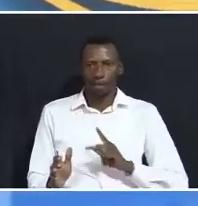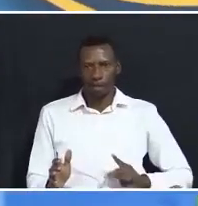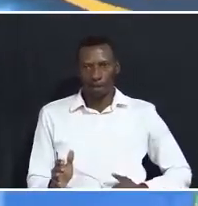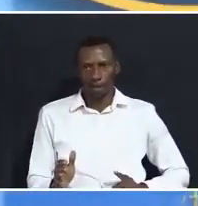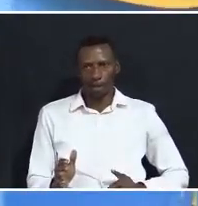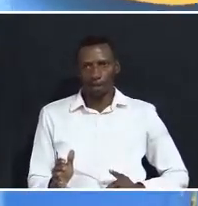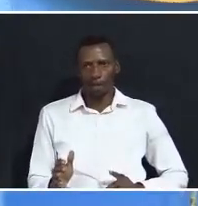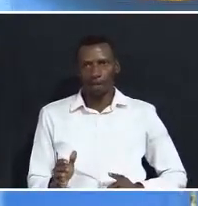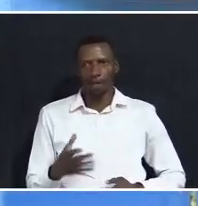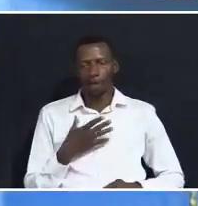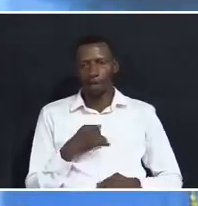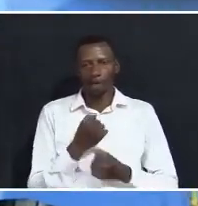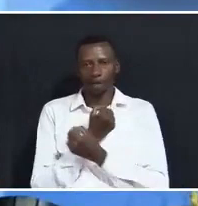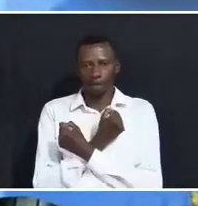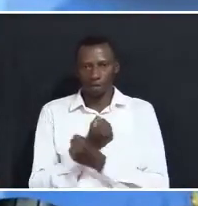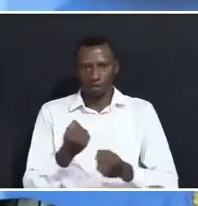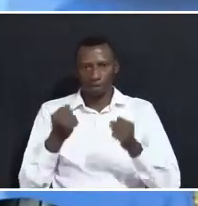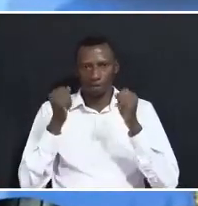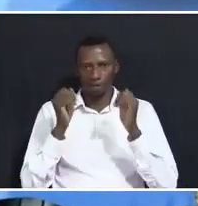and the Savior.